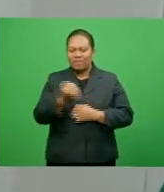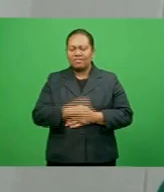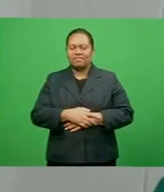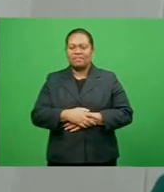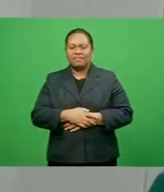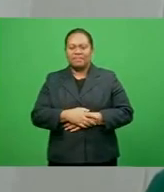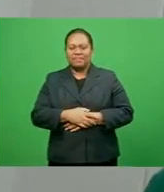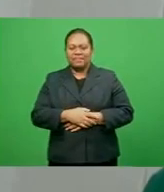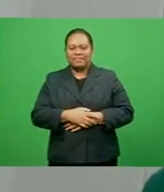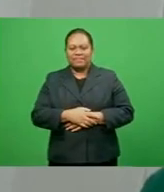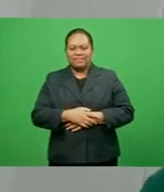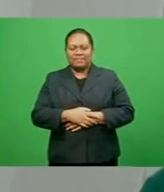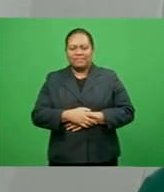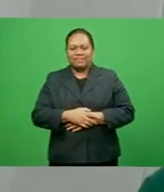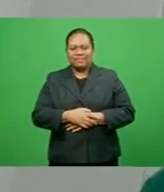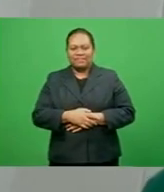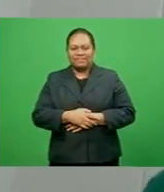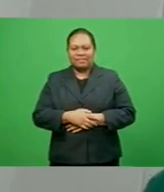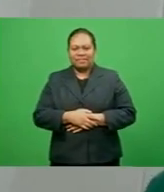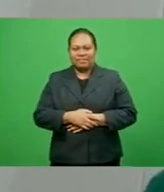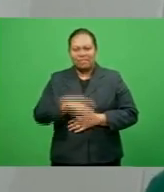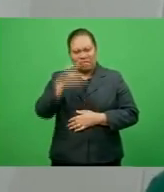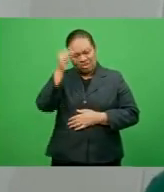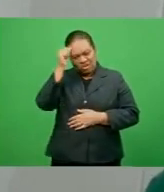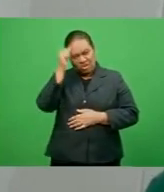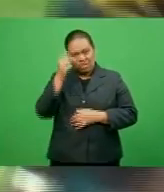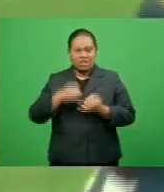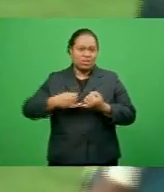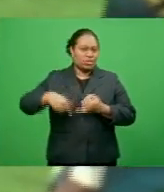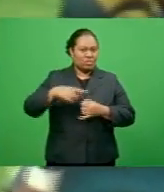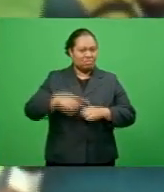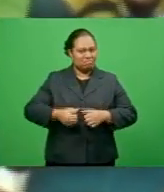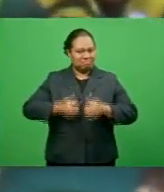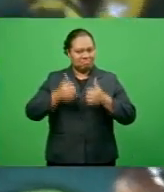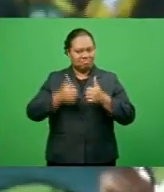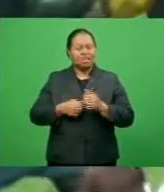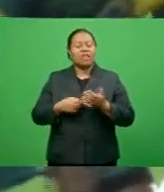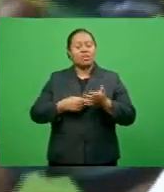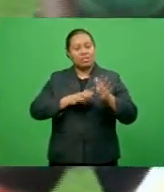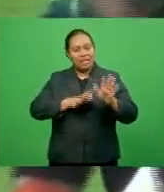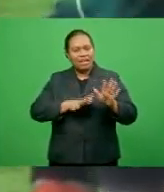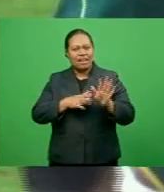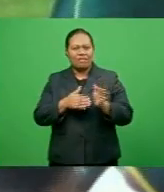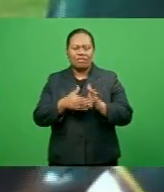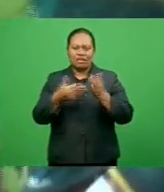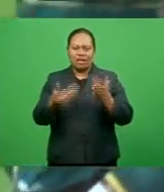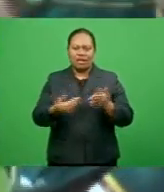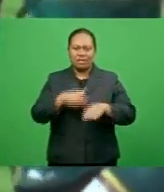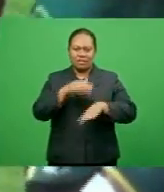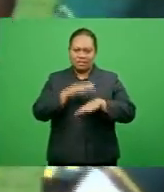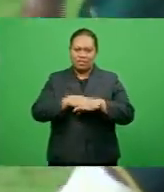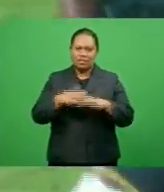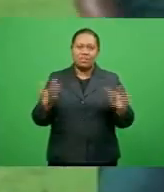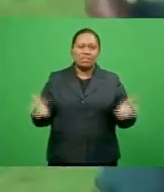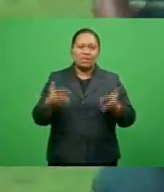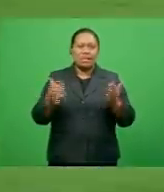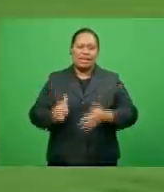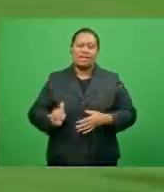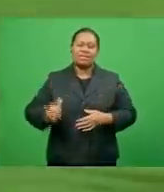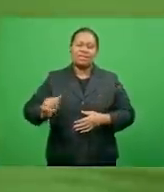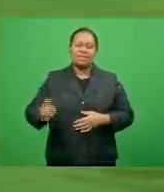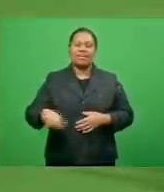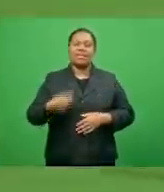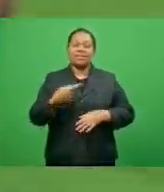from our boys that Suva capitalized on. Teilevu is 6th on the table and will play Yasawa next